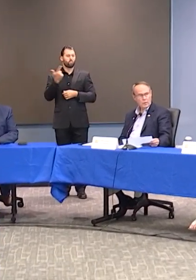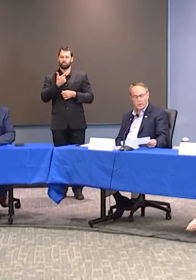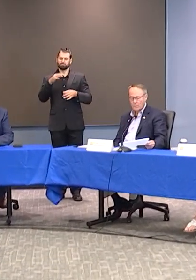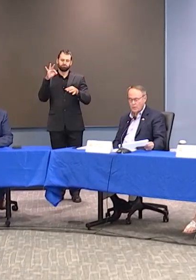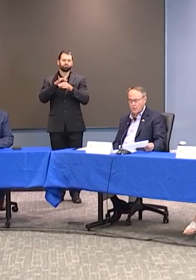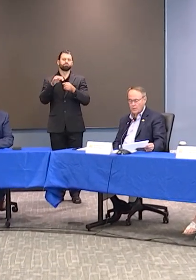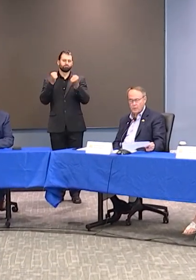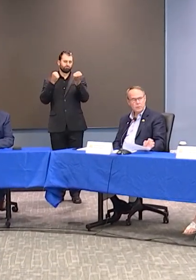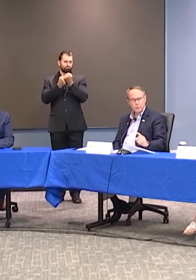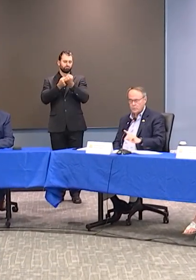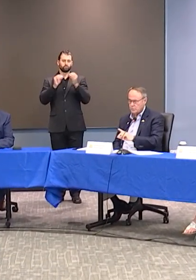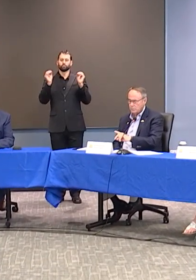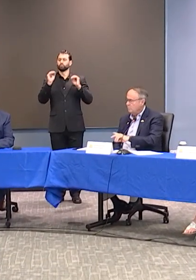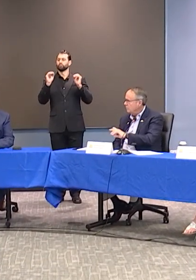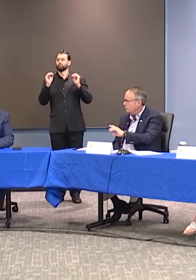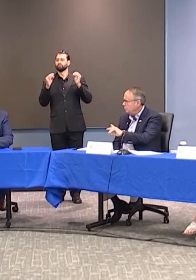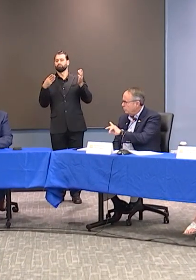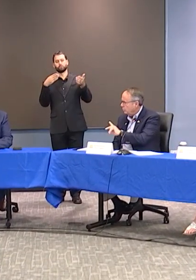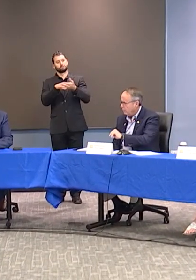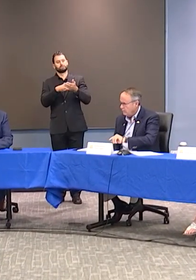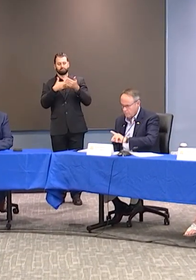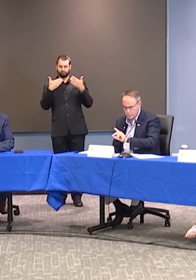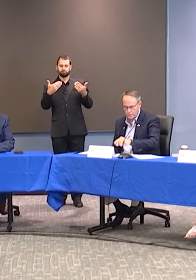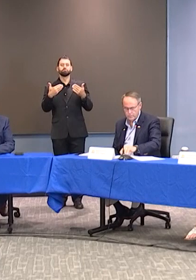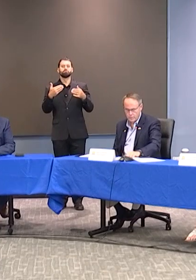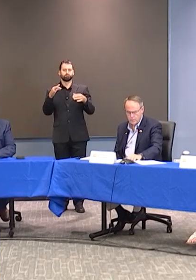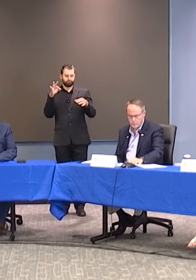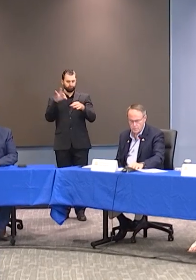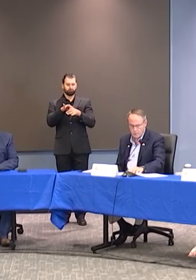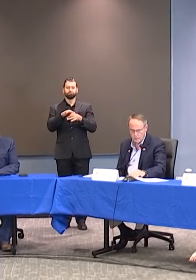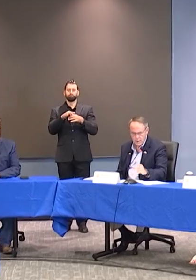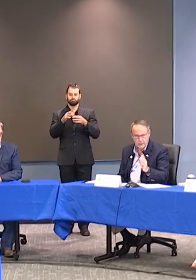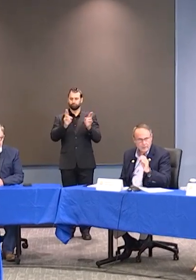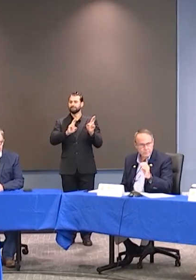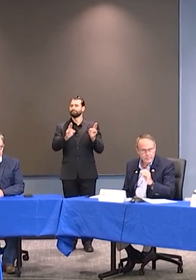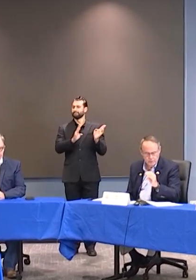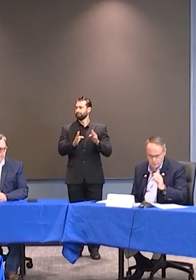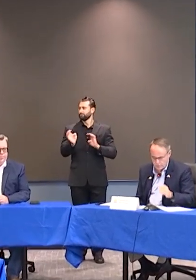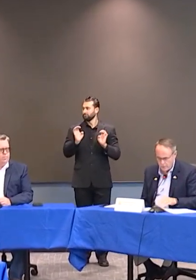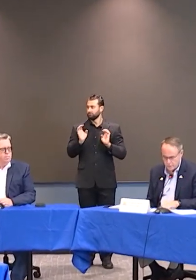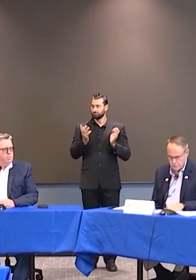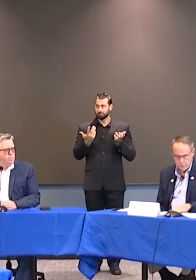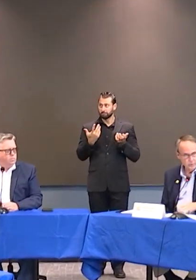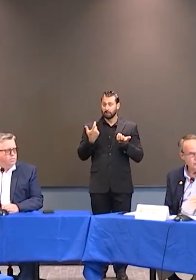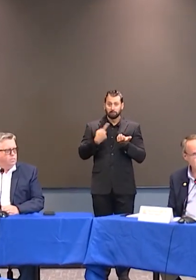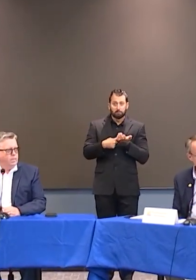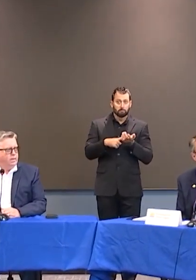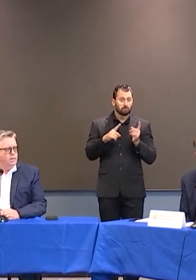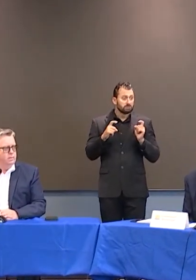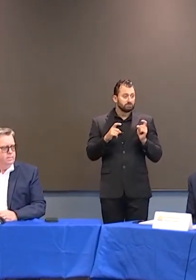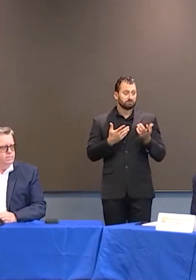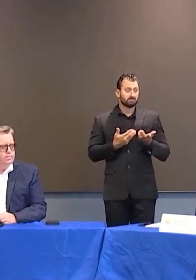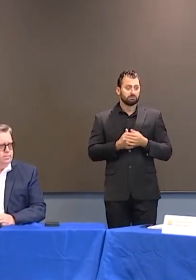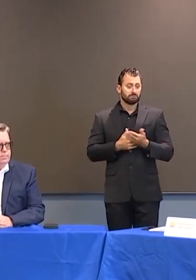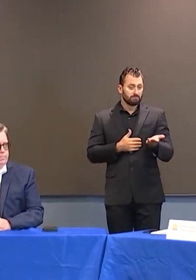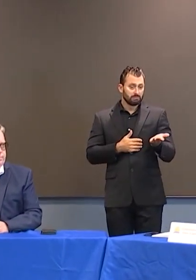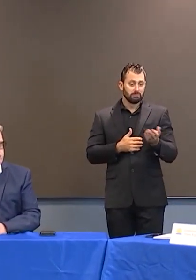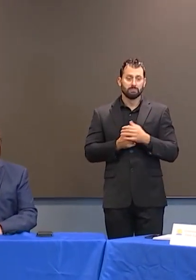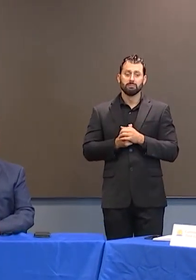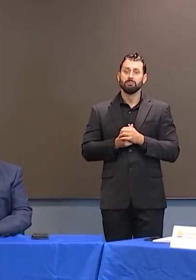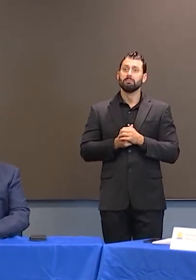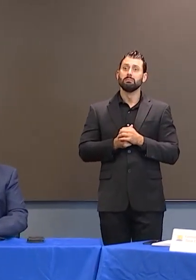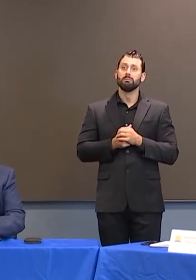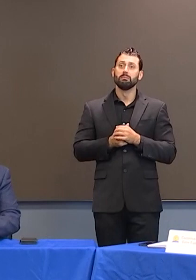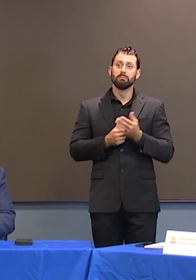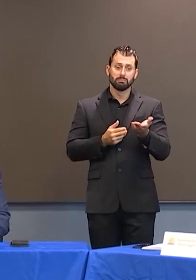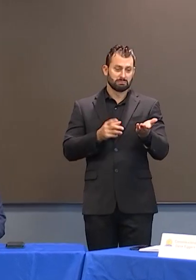Any, any other questions? Any other questions about the process? Commissioner Eggers? Yeah, maybe you could talk just only, we have a lot of new people in the area,